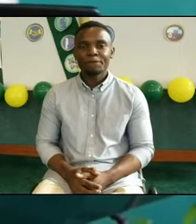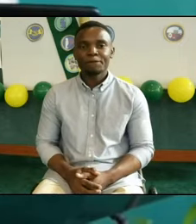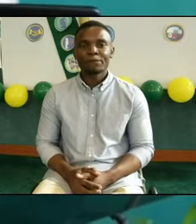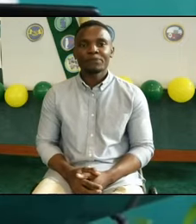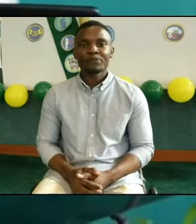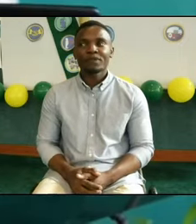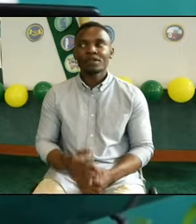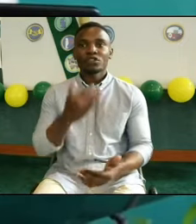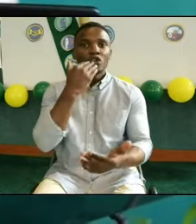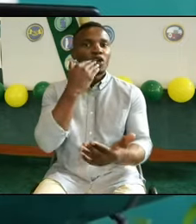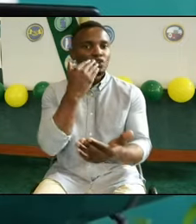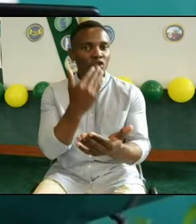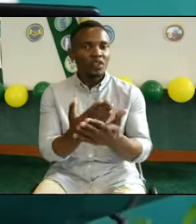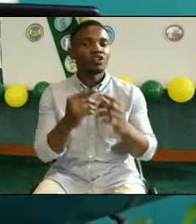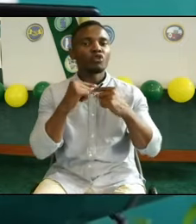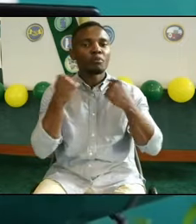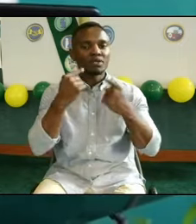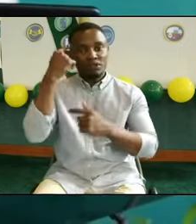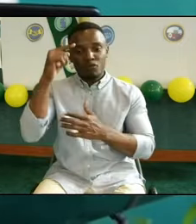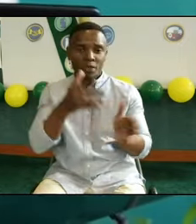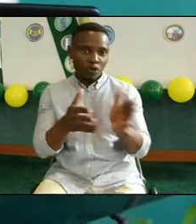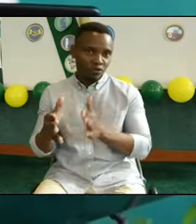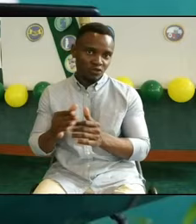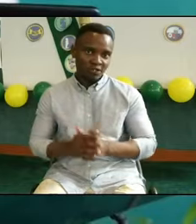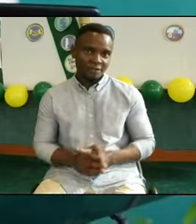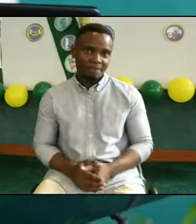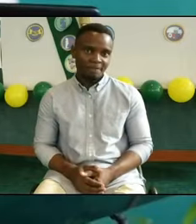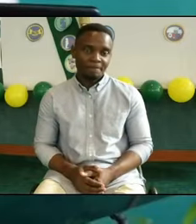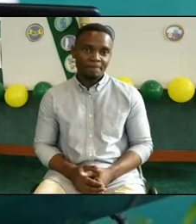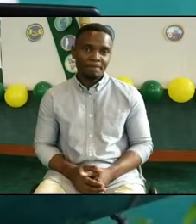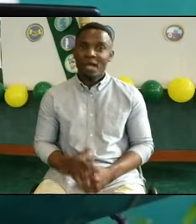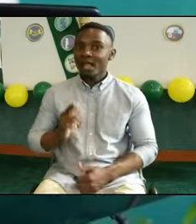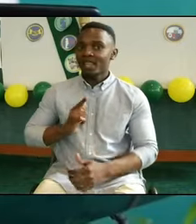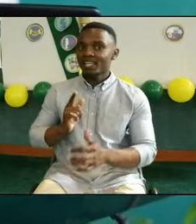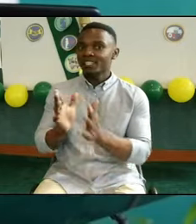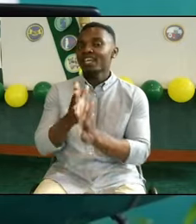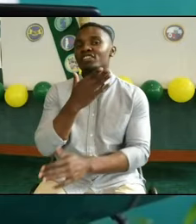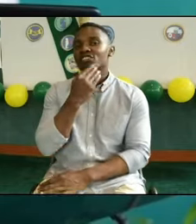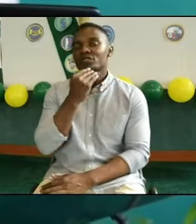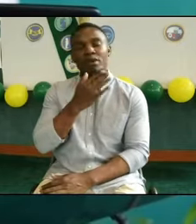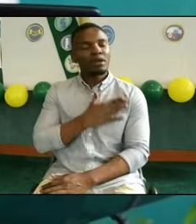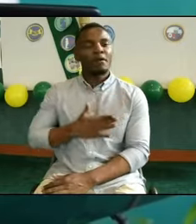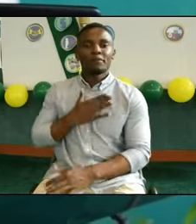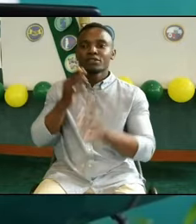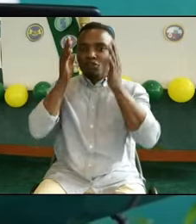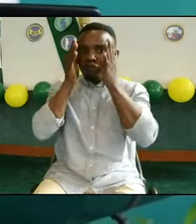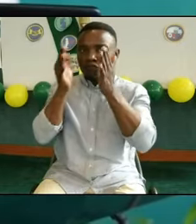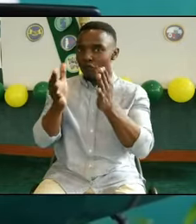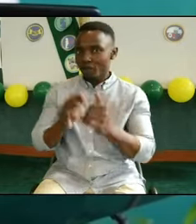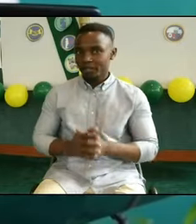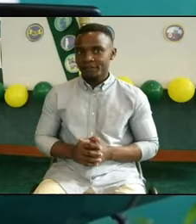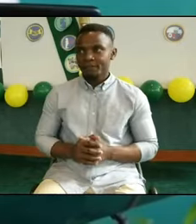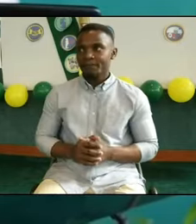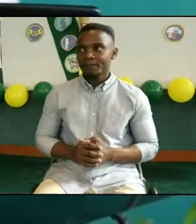Pastor, once again, I want to thank you for the opportunity. Ladies and gentlemen, I want you to pay attention, beloved in Christ,